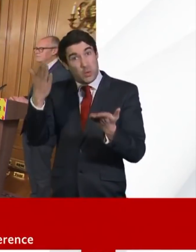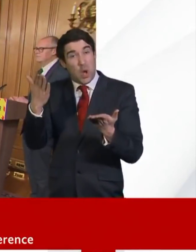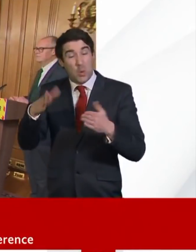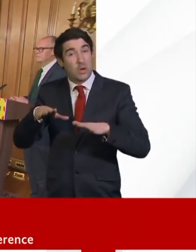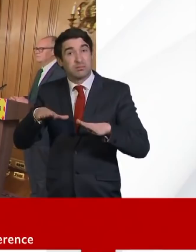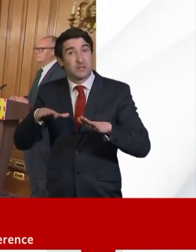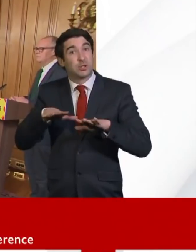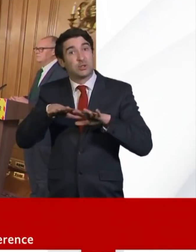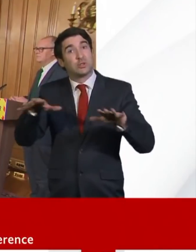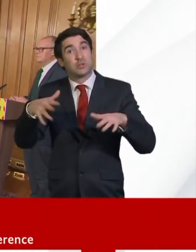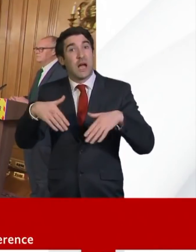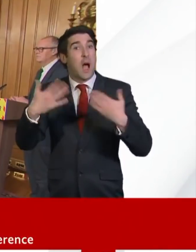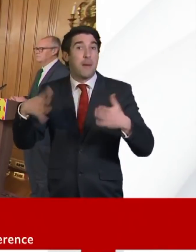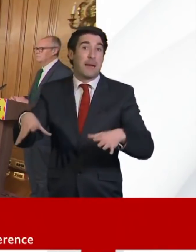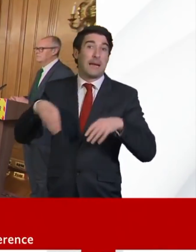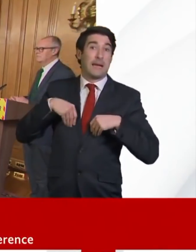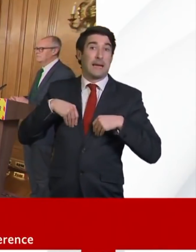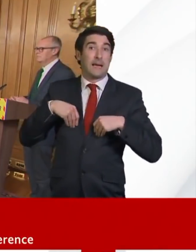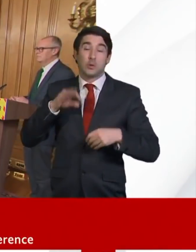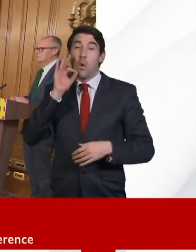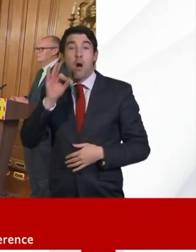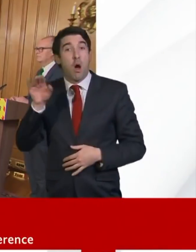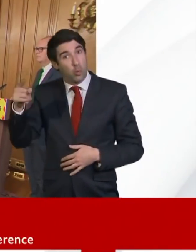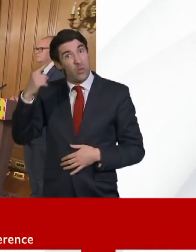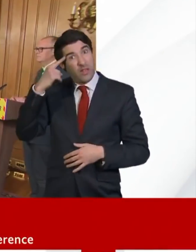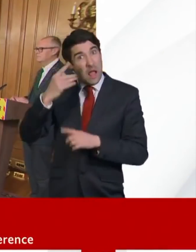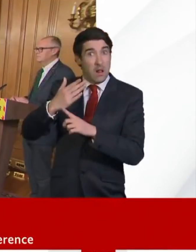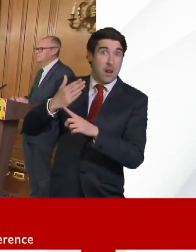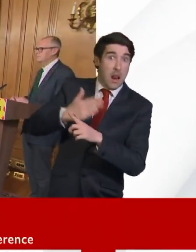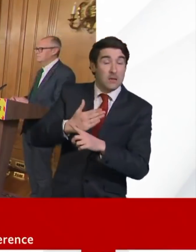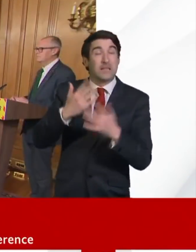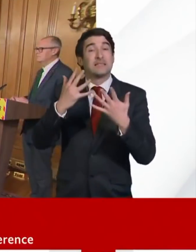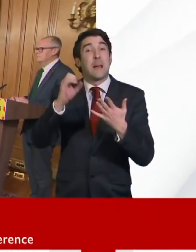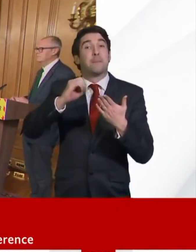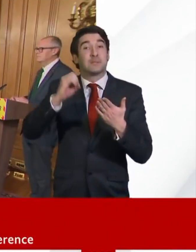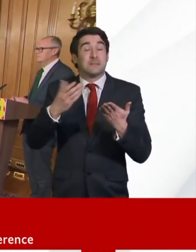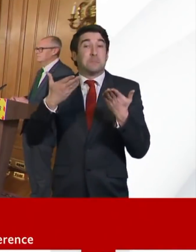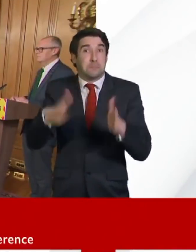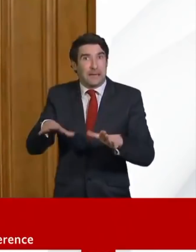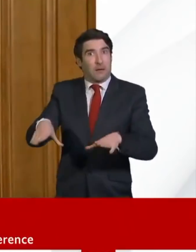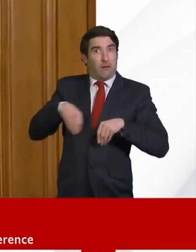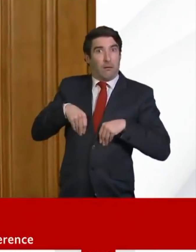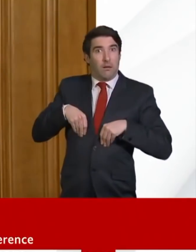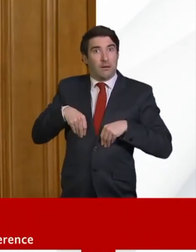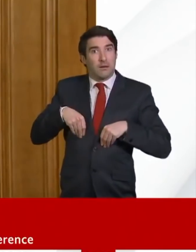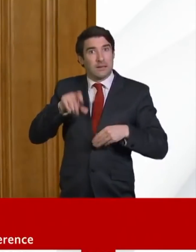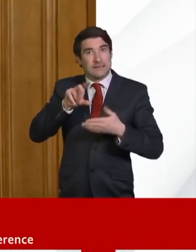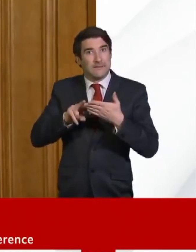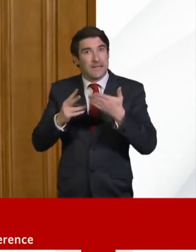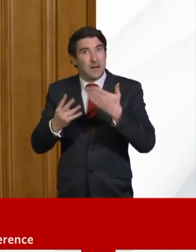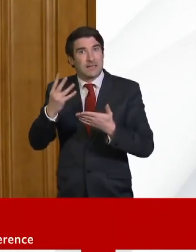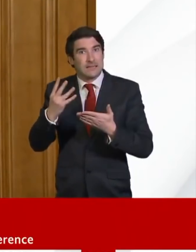expect it to be, for example, well under 10% probably of people in the UK have been infected by comparison